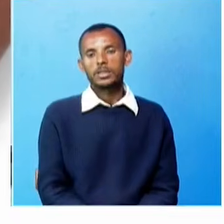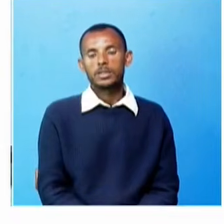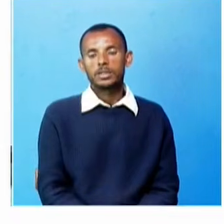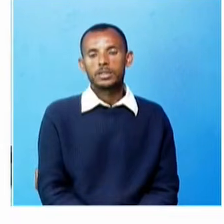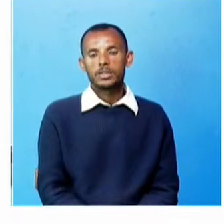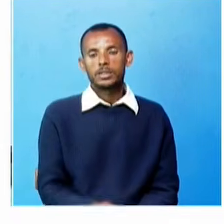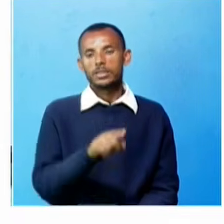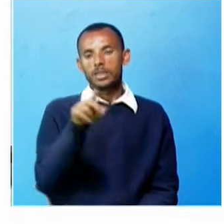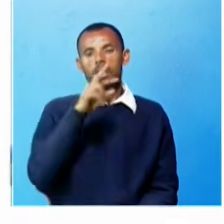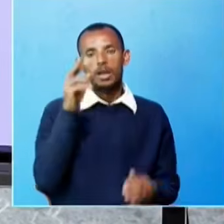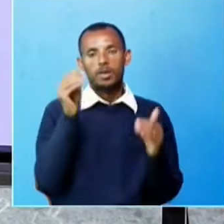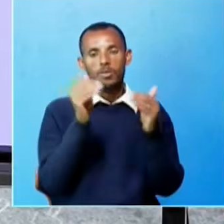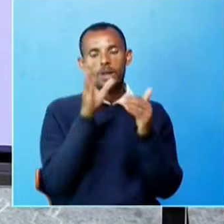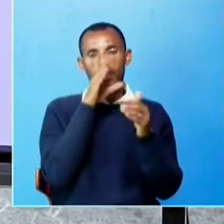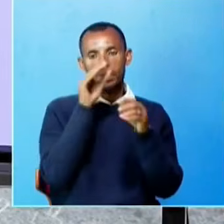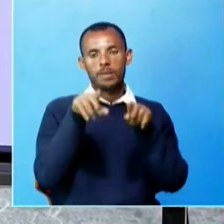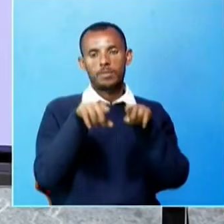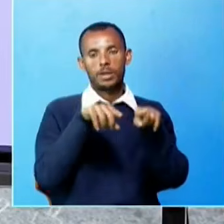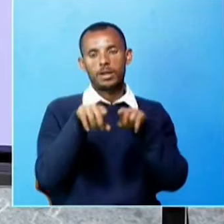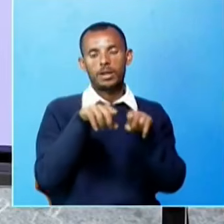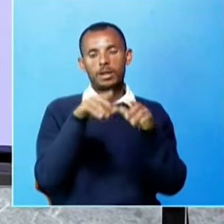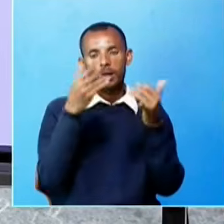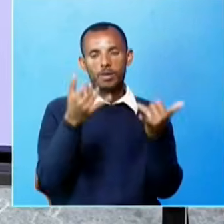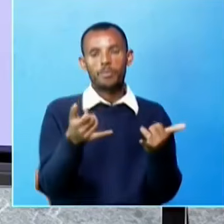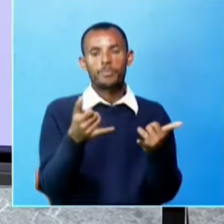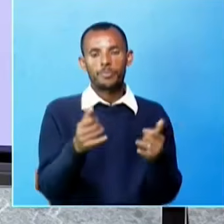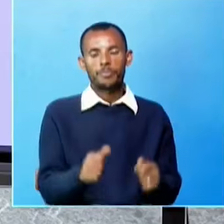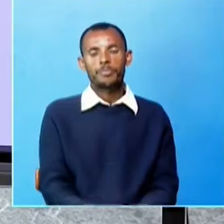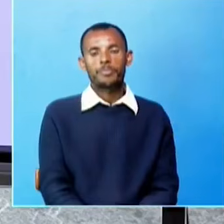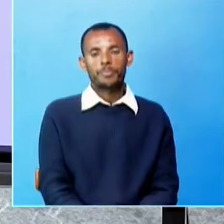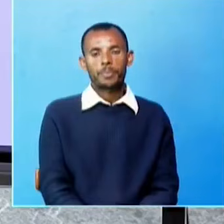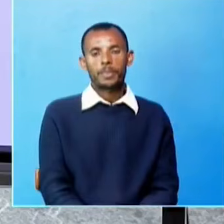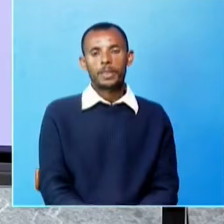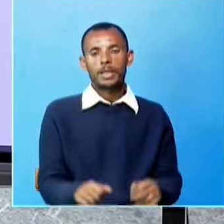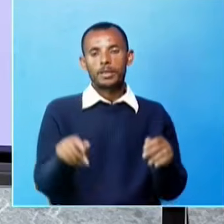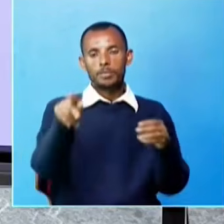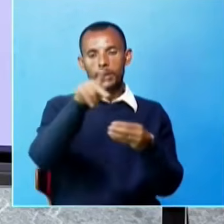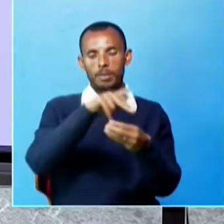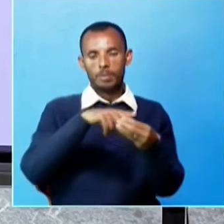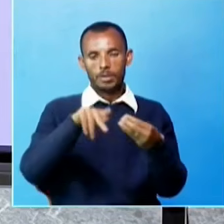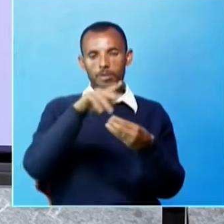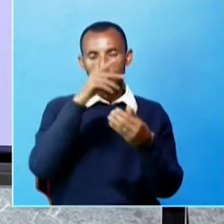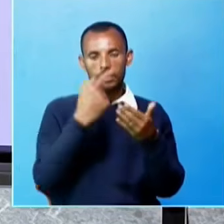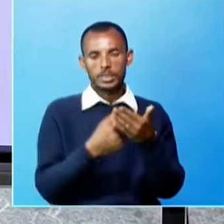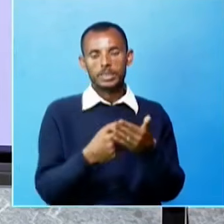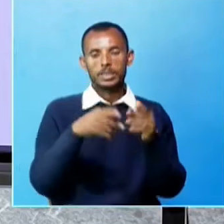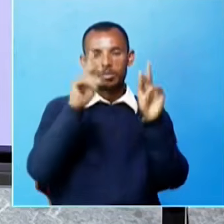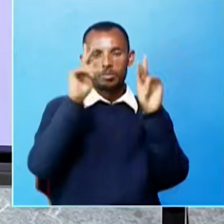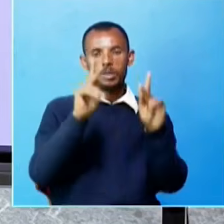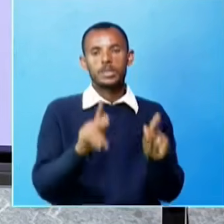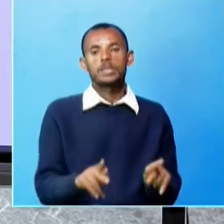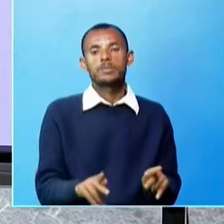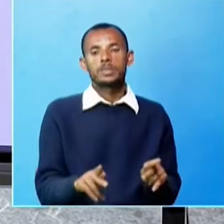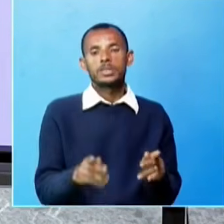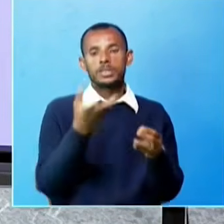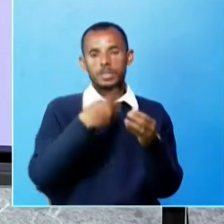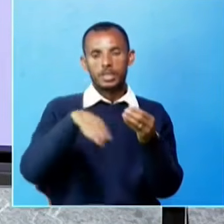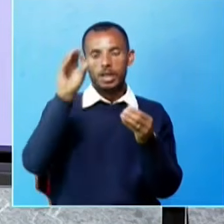are equivalent and parallel. Now, the perimeter of this prism is the